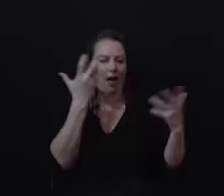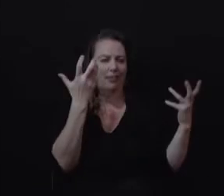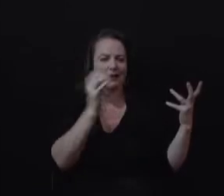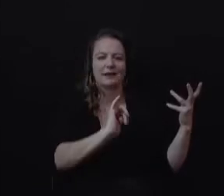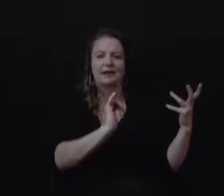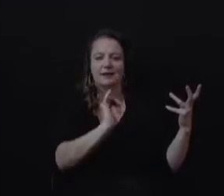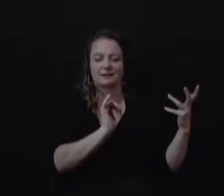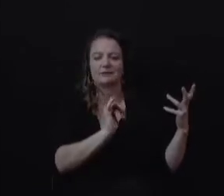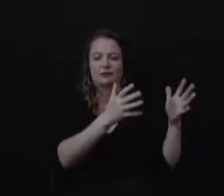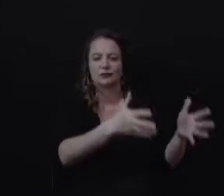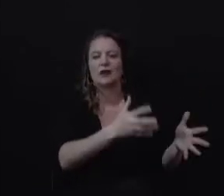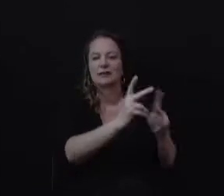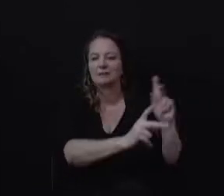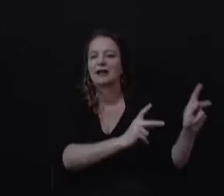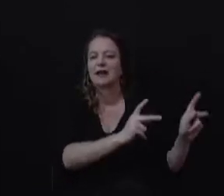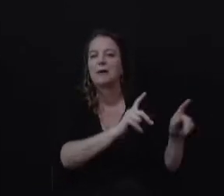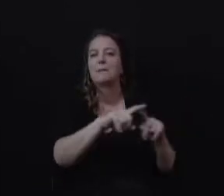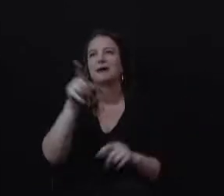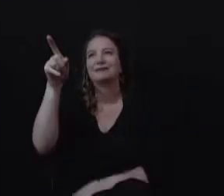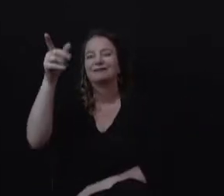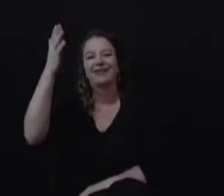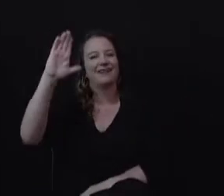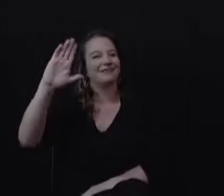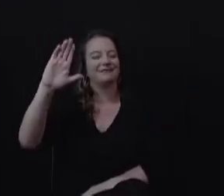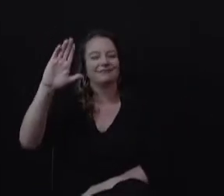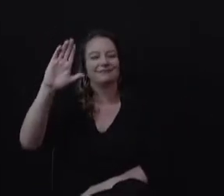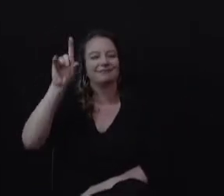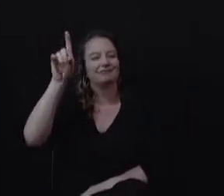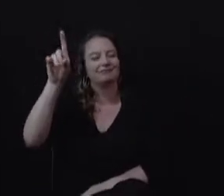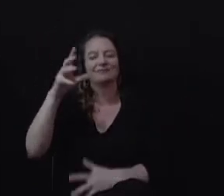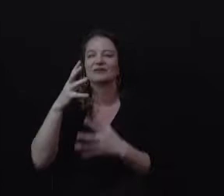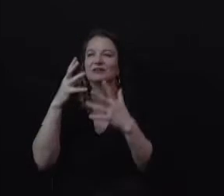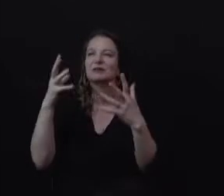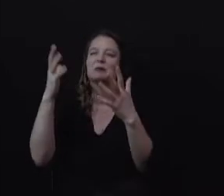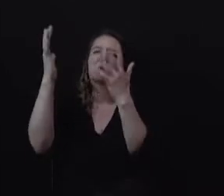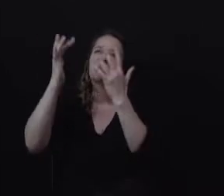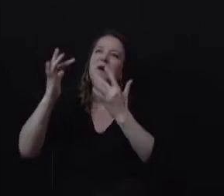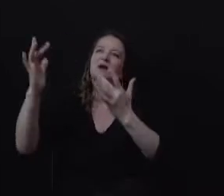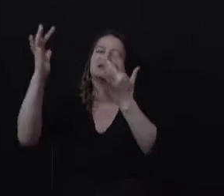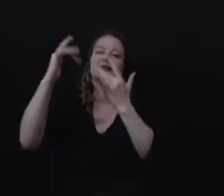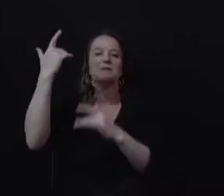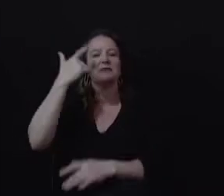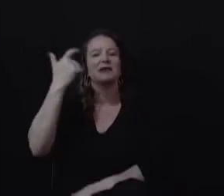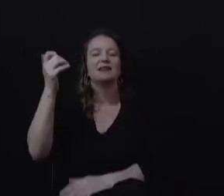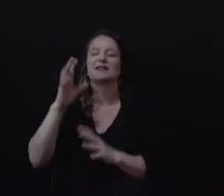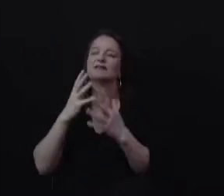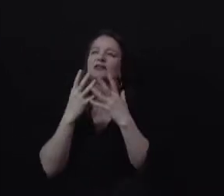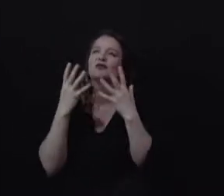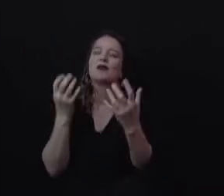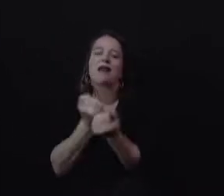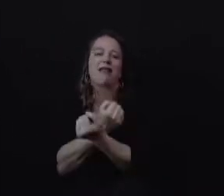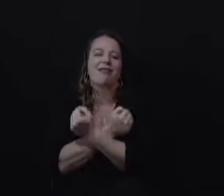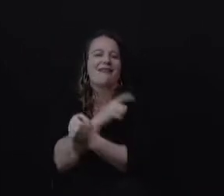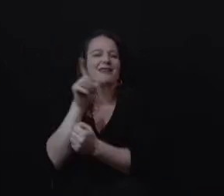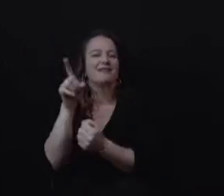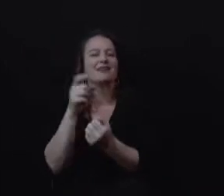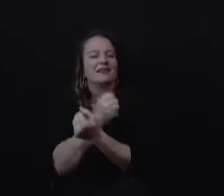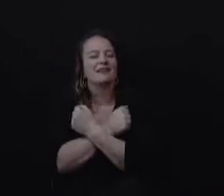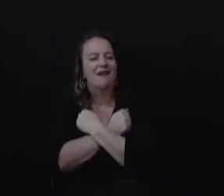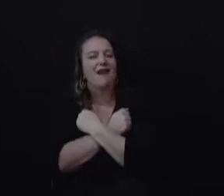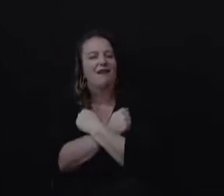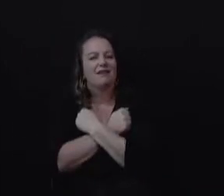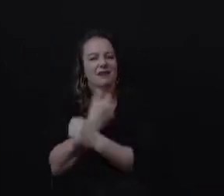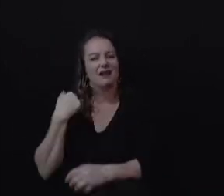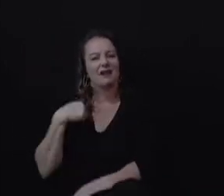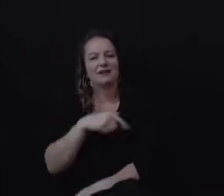mankind. But God, being rich in mercy, because of the great love which he loved us,